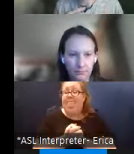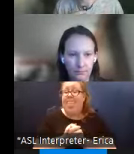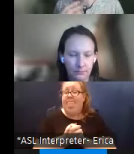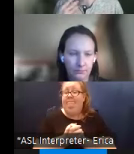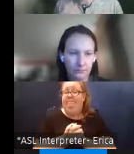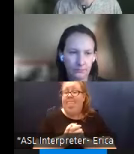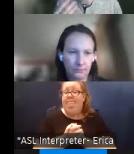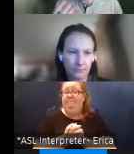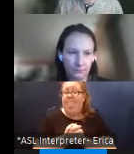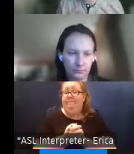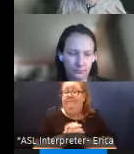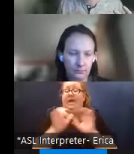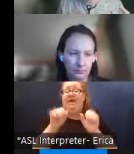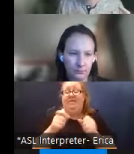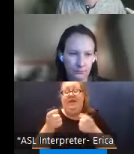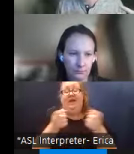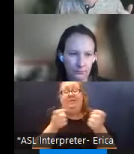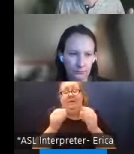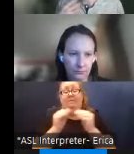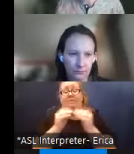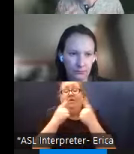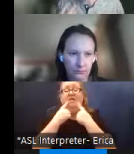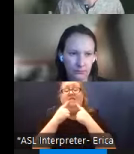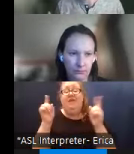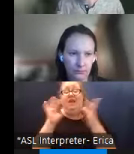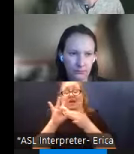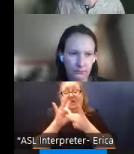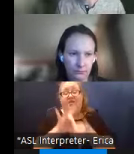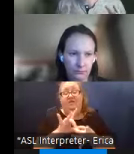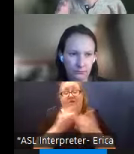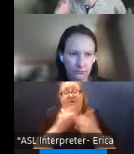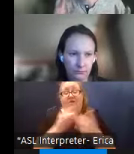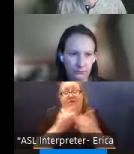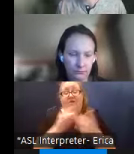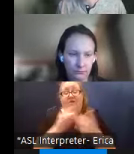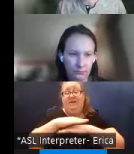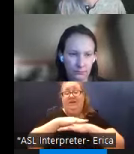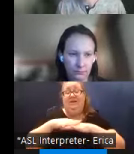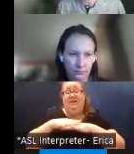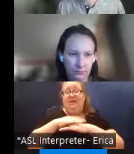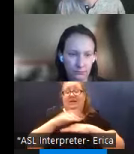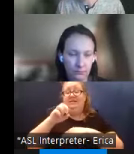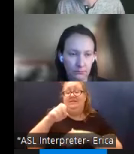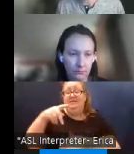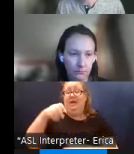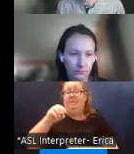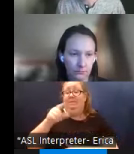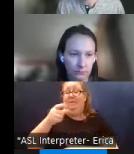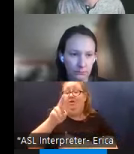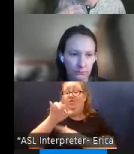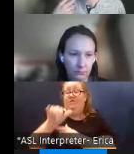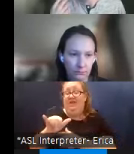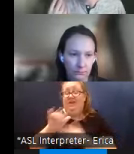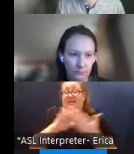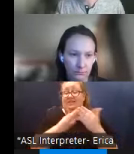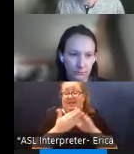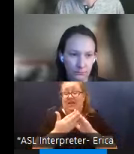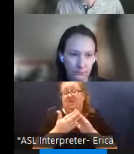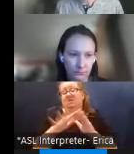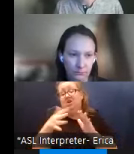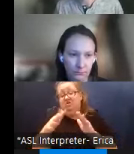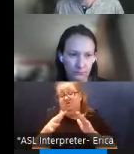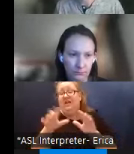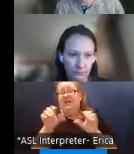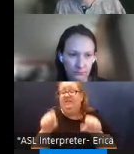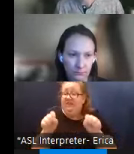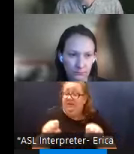They can be managed more effectively with the current topography of the city. They are relatively feasible. However, they do get a bit